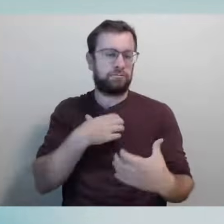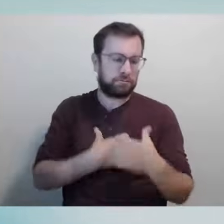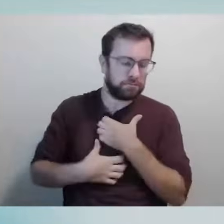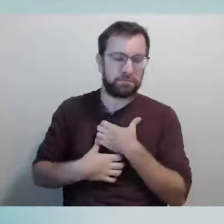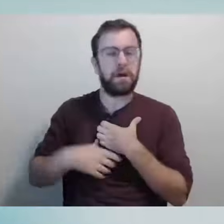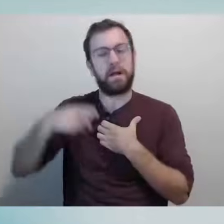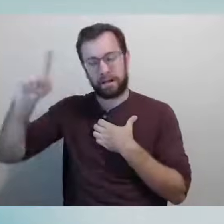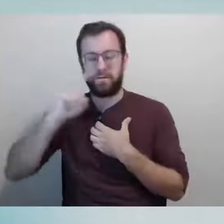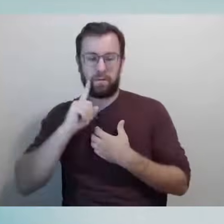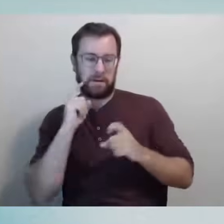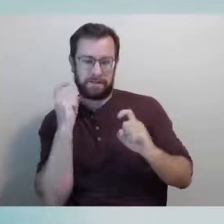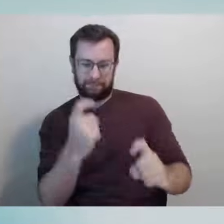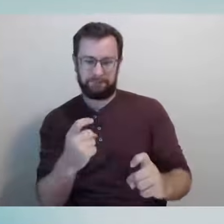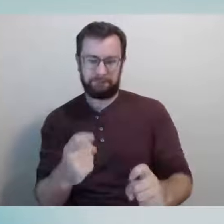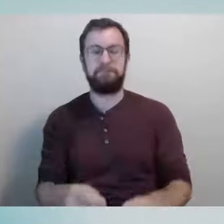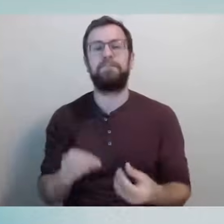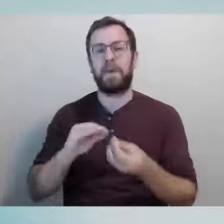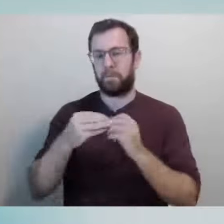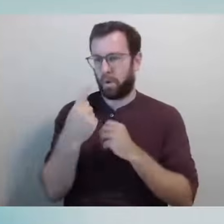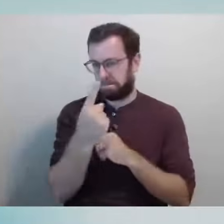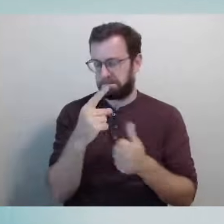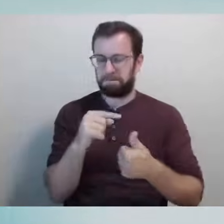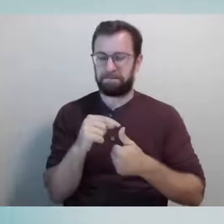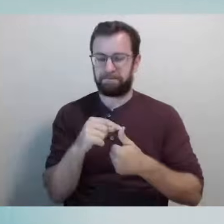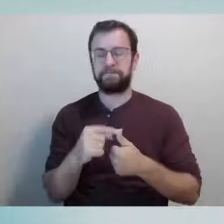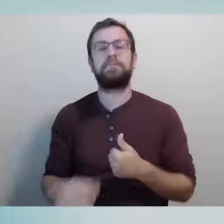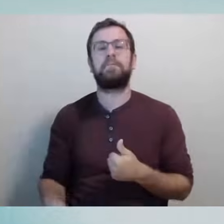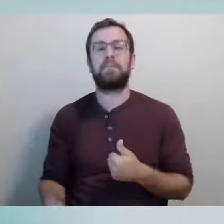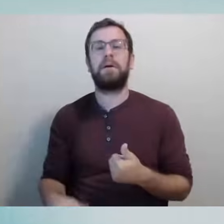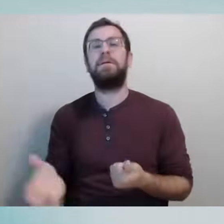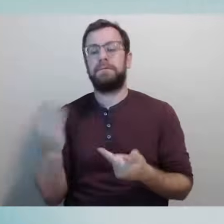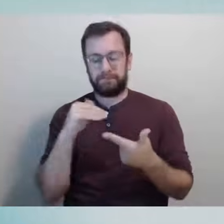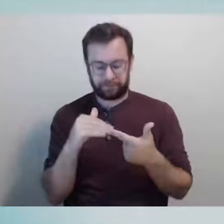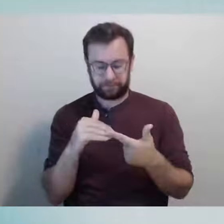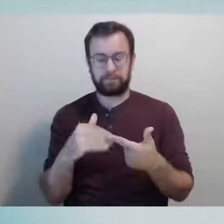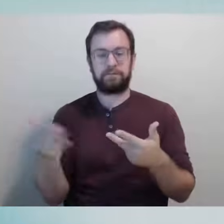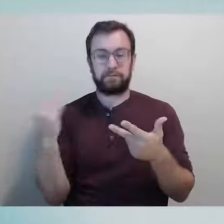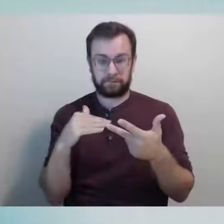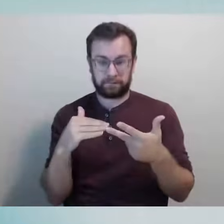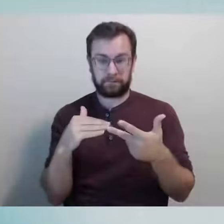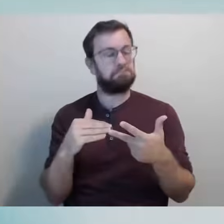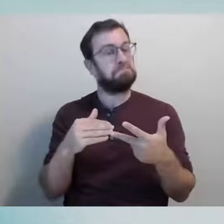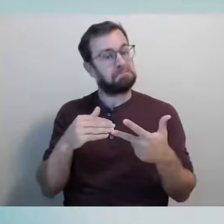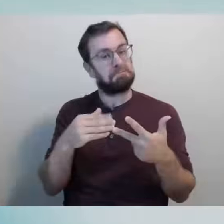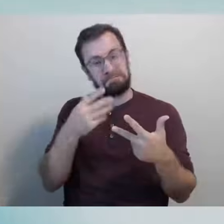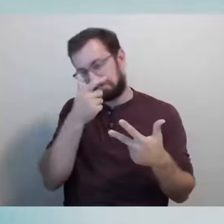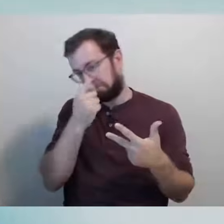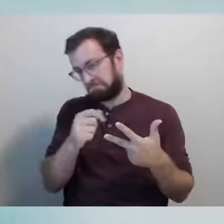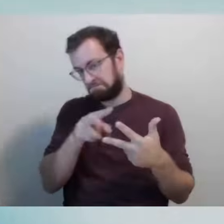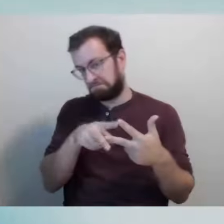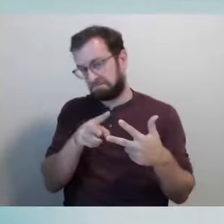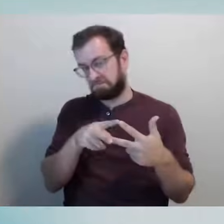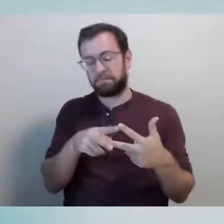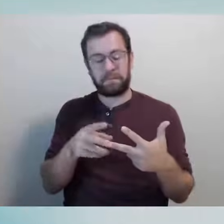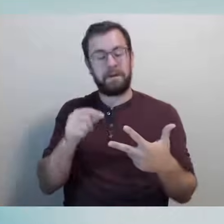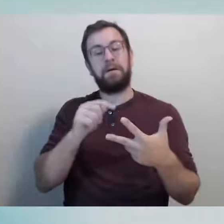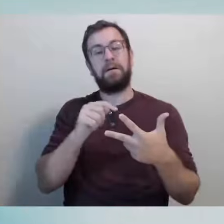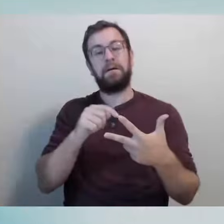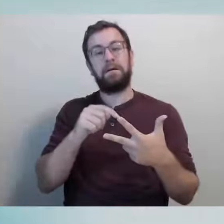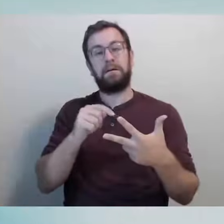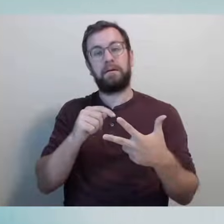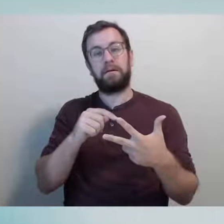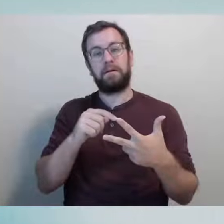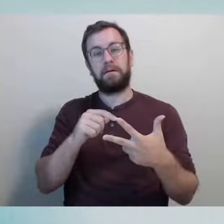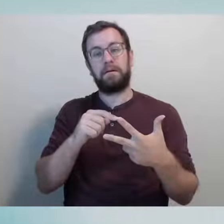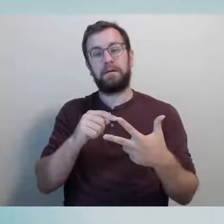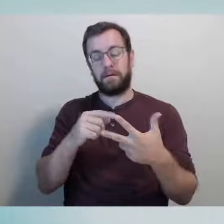will give it to you. This is number one. Number two and number three is really interesting. The second is the